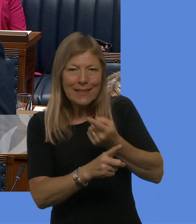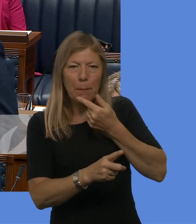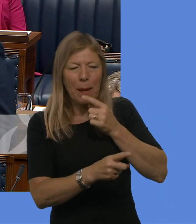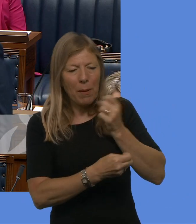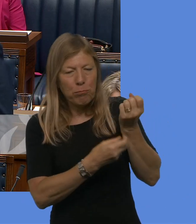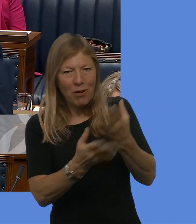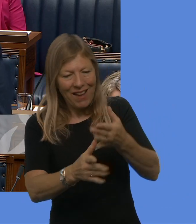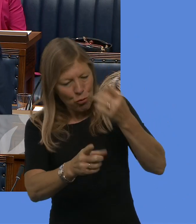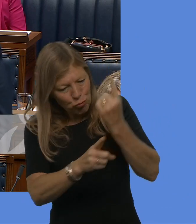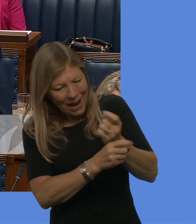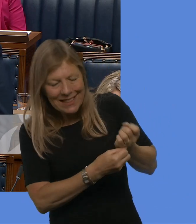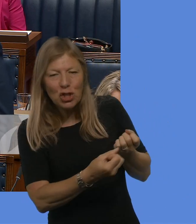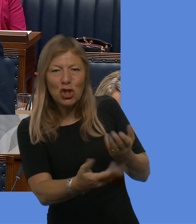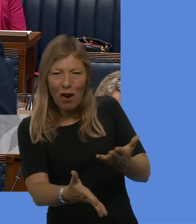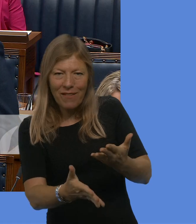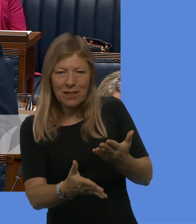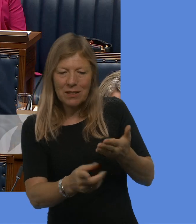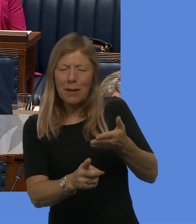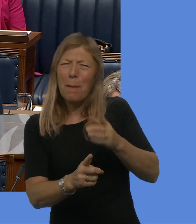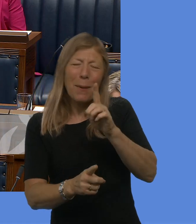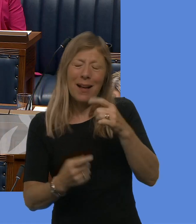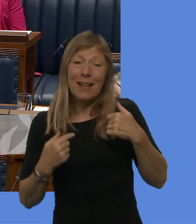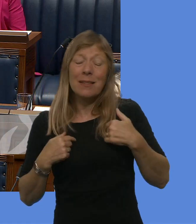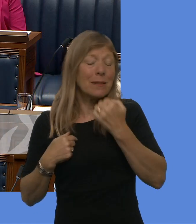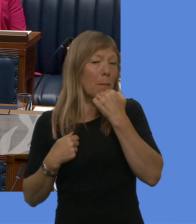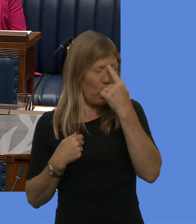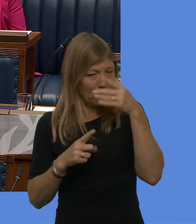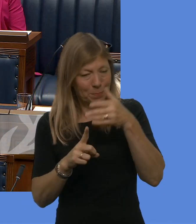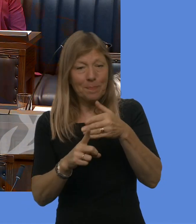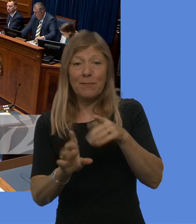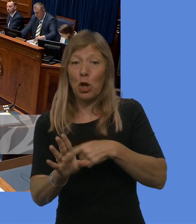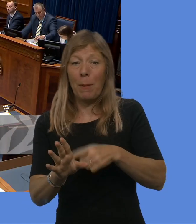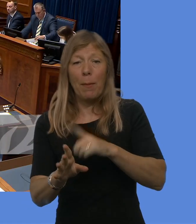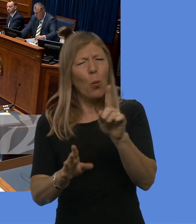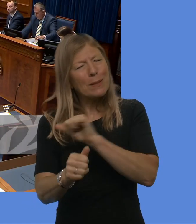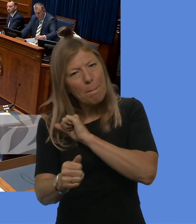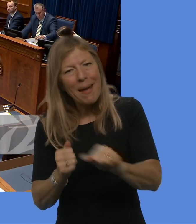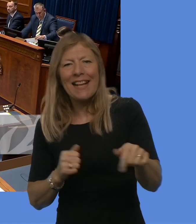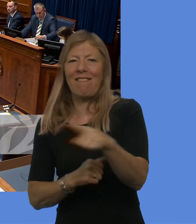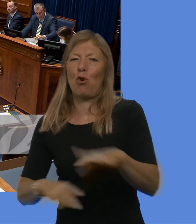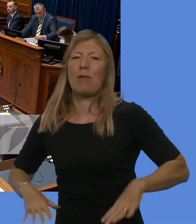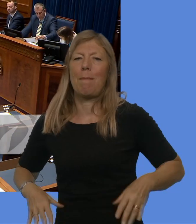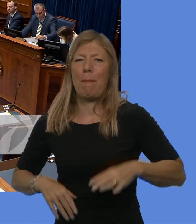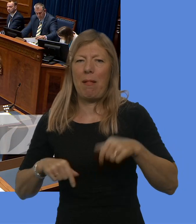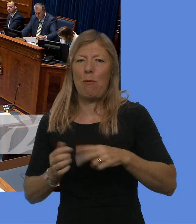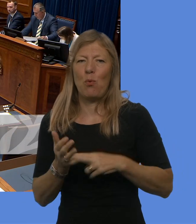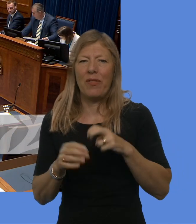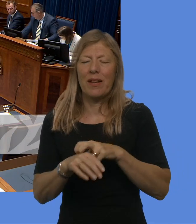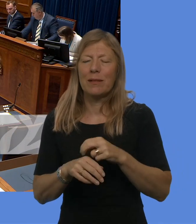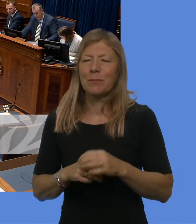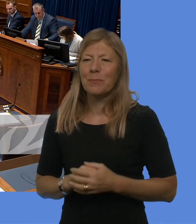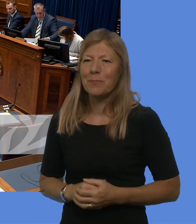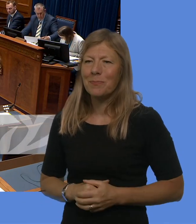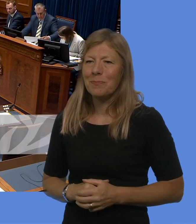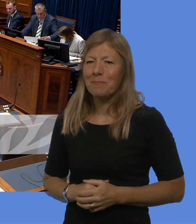people and who's best to deliver that is the important factor in reaching those decisions. Mr Swan and Mr McGuigan are not in the place,